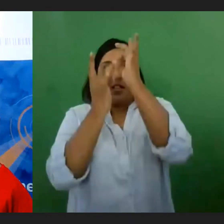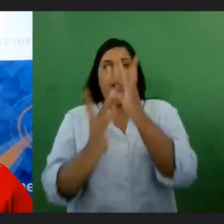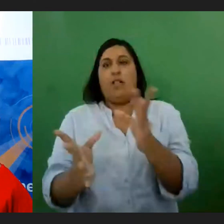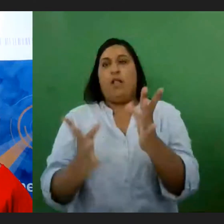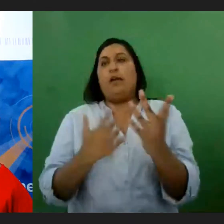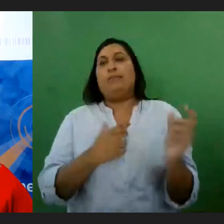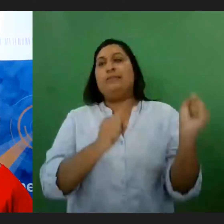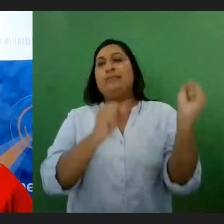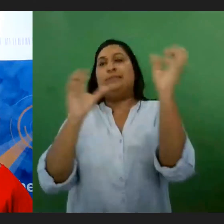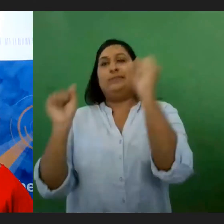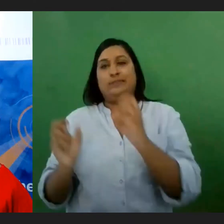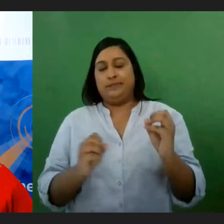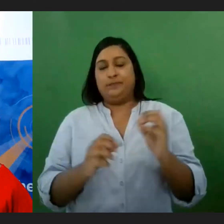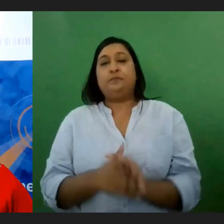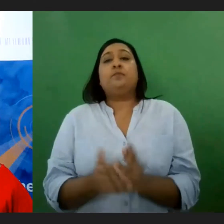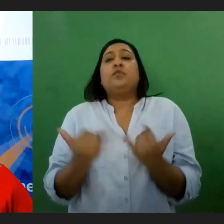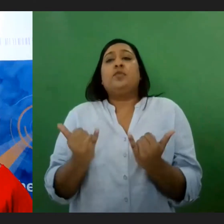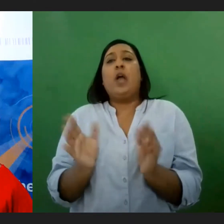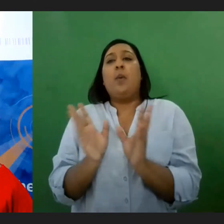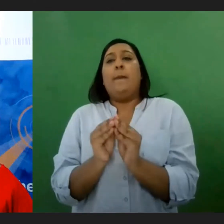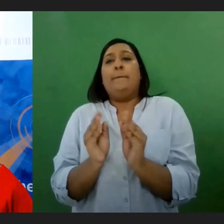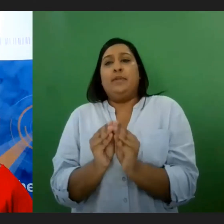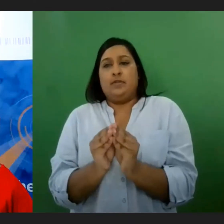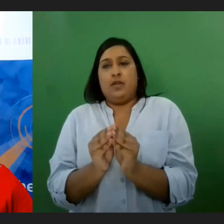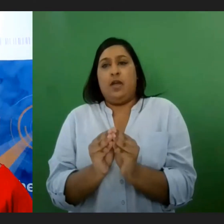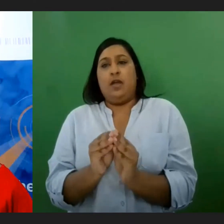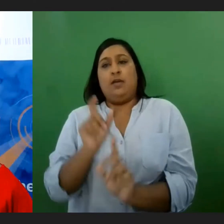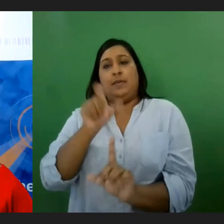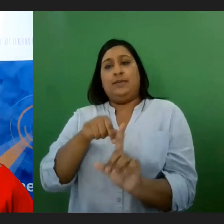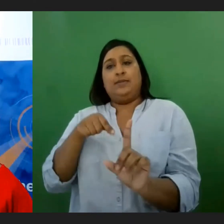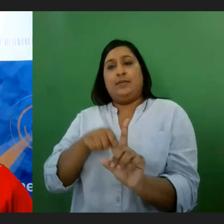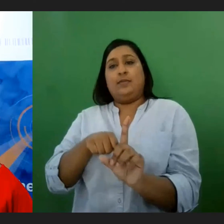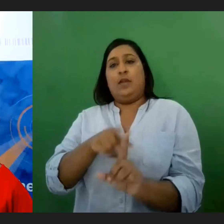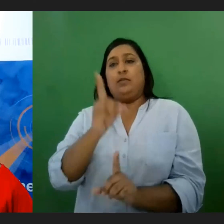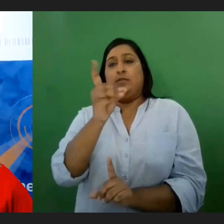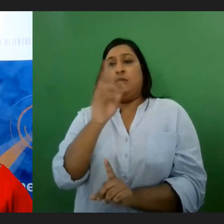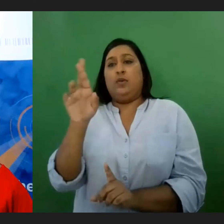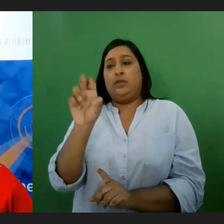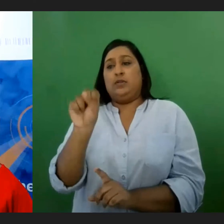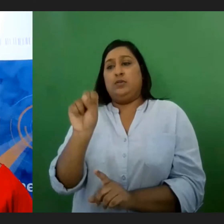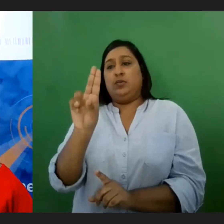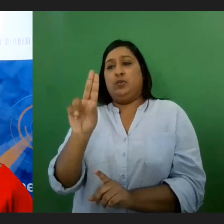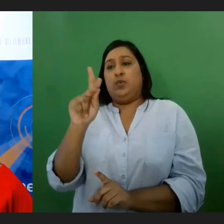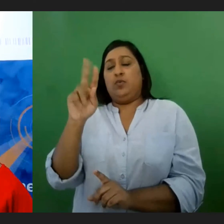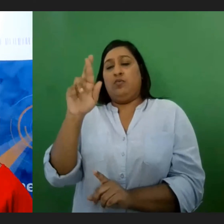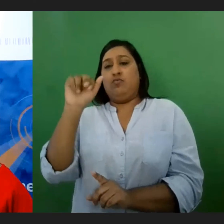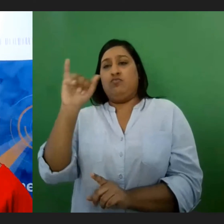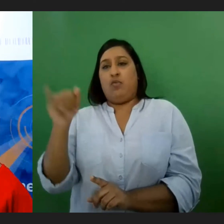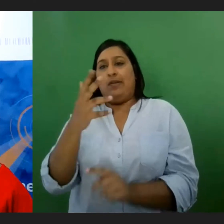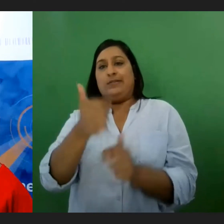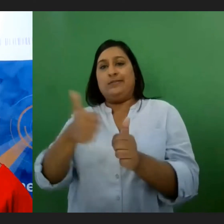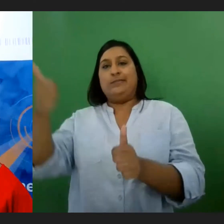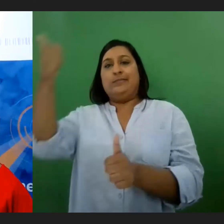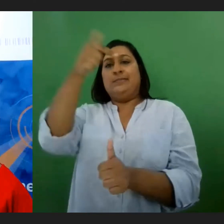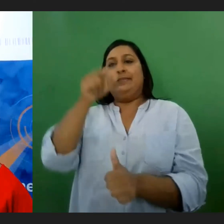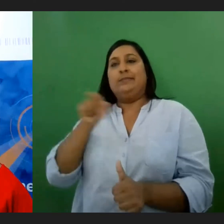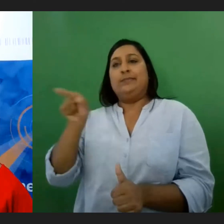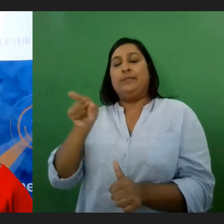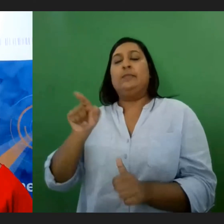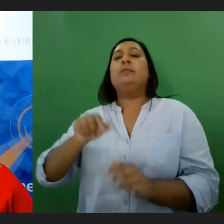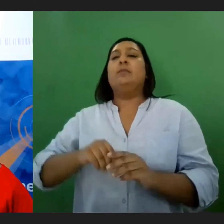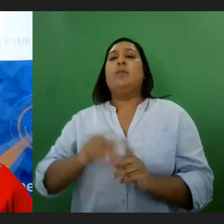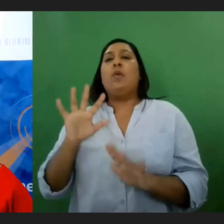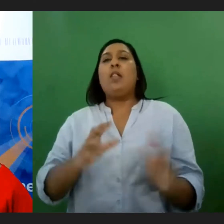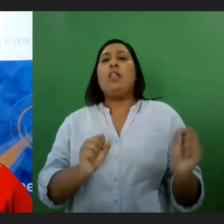Dr. Pravina Sukhrajeni, who's the Chief Director in Governance and Compliance, Department of Women, Youth